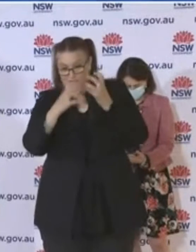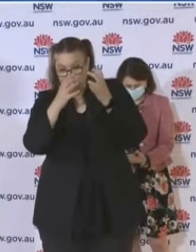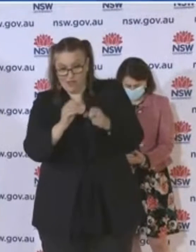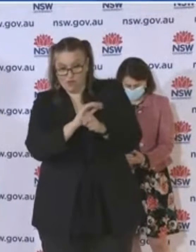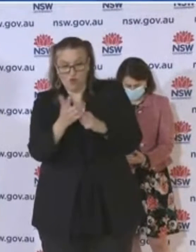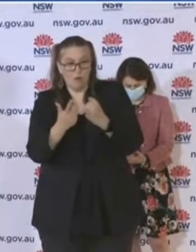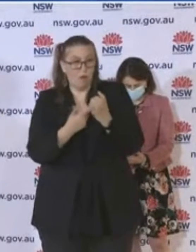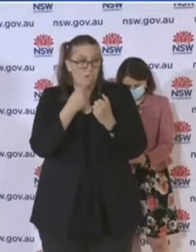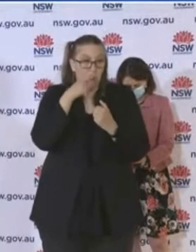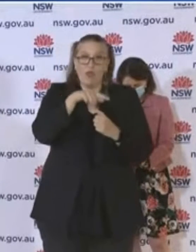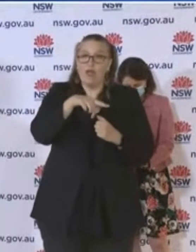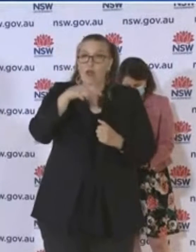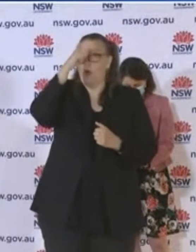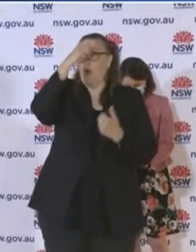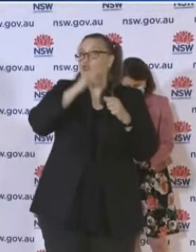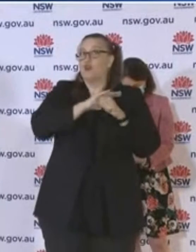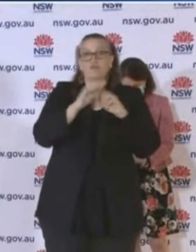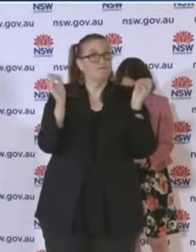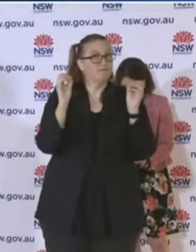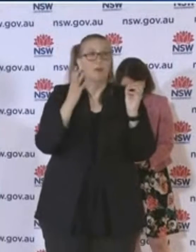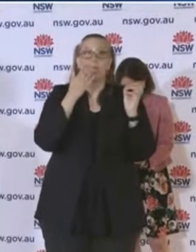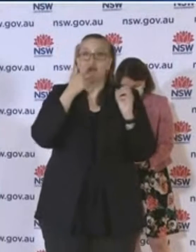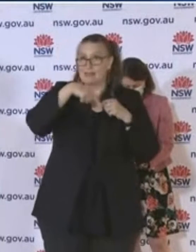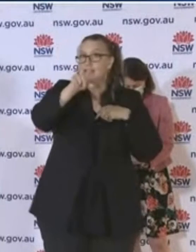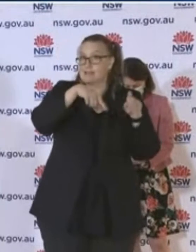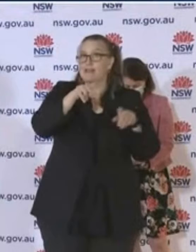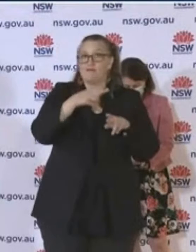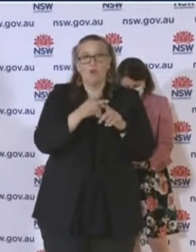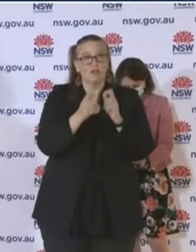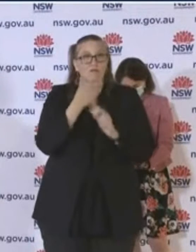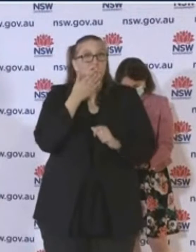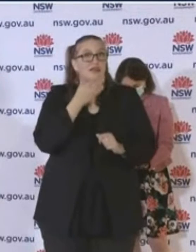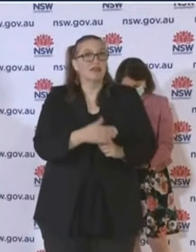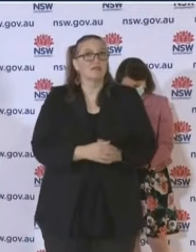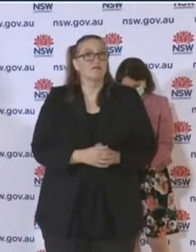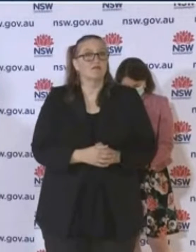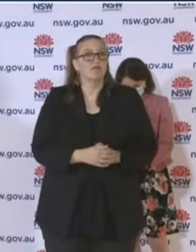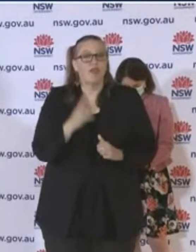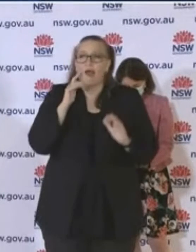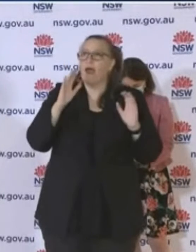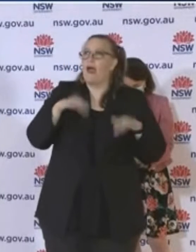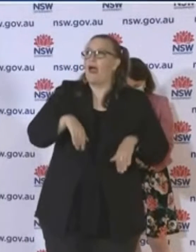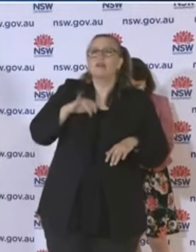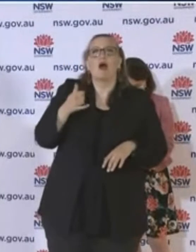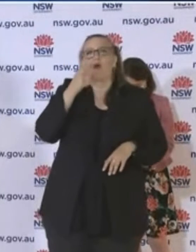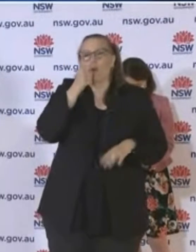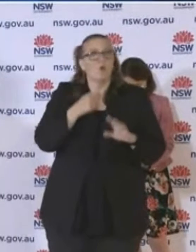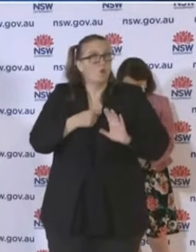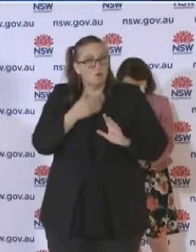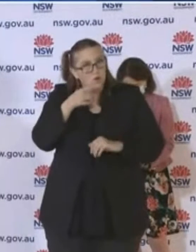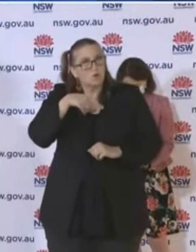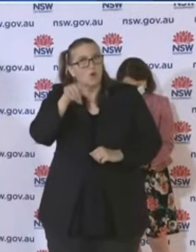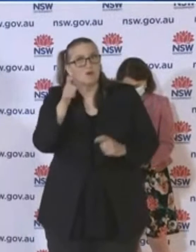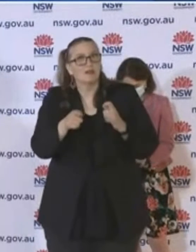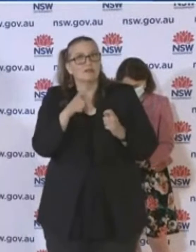communities, so please come forward for testing if you have even the mildest of symptoms. We want to make sure that you're cared for,